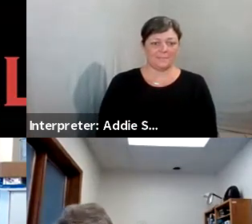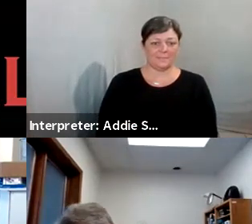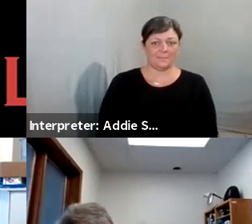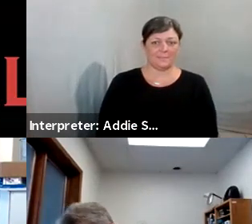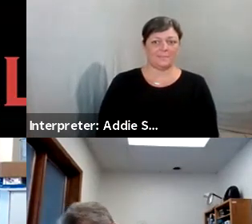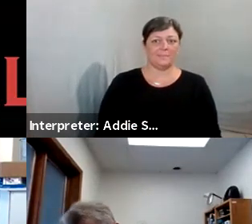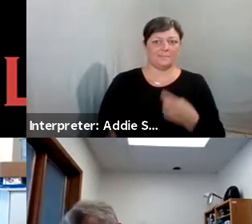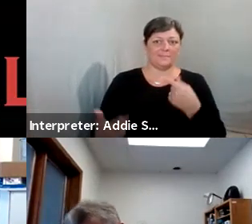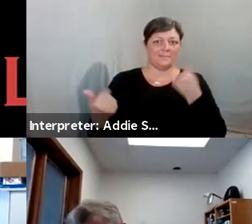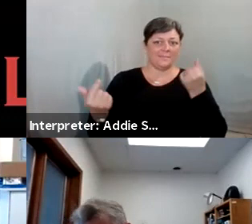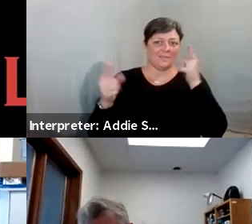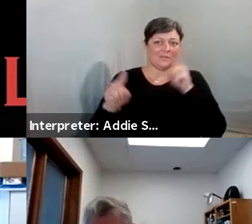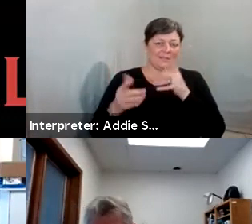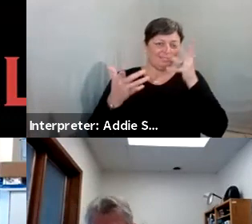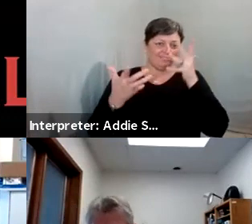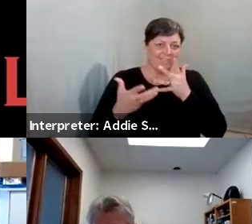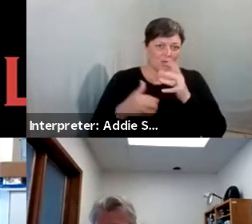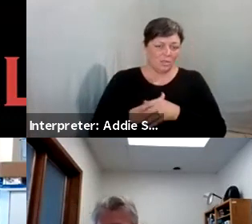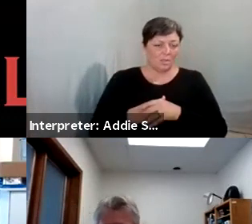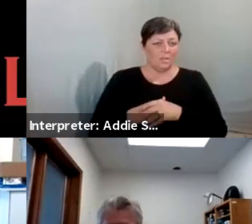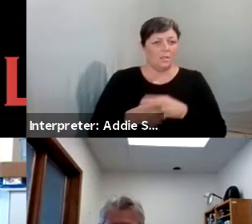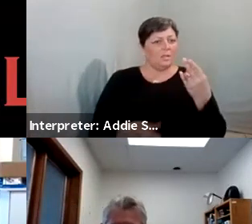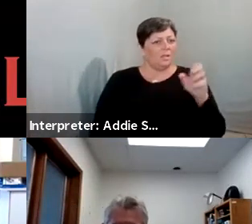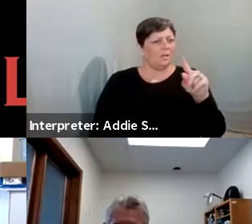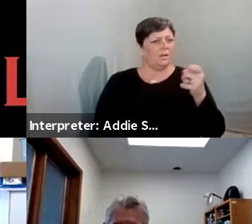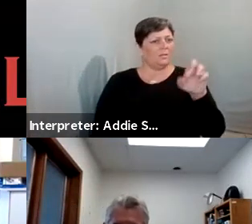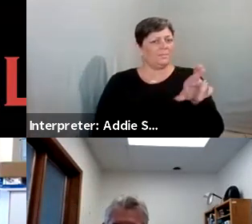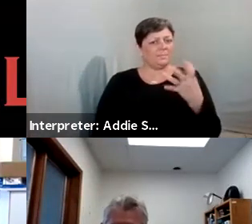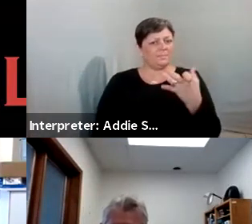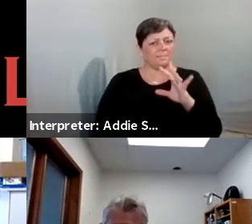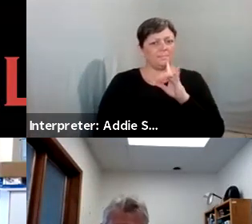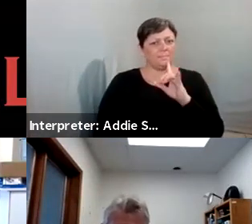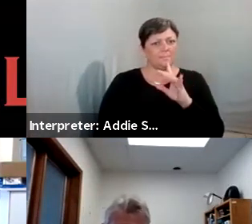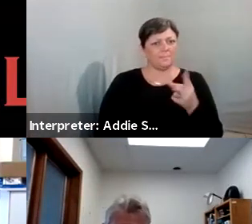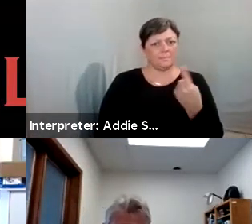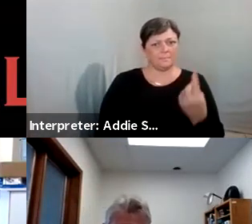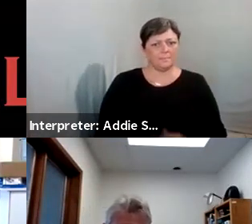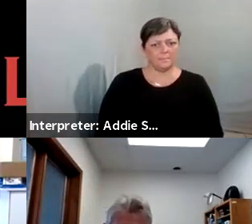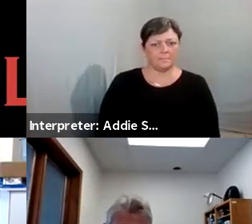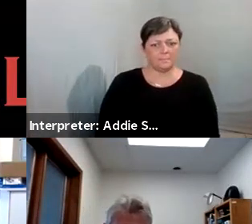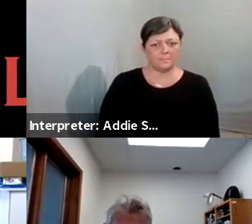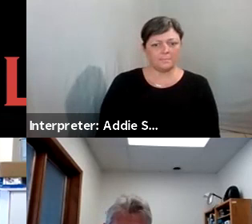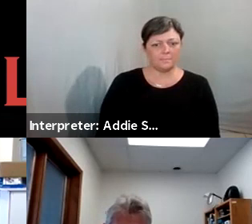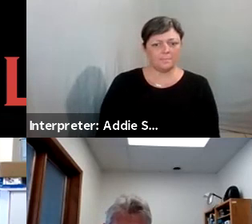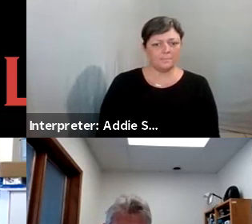I would agree, unfortunately. Heather, did you have something? So that you had unmuted.